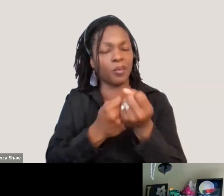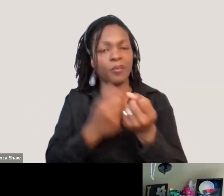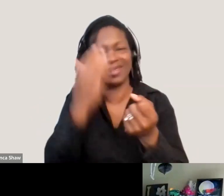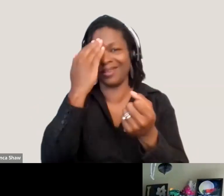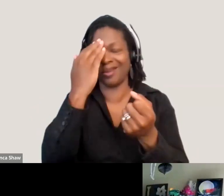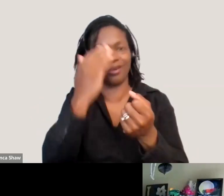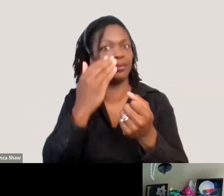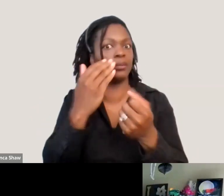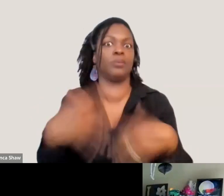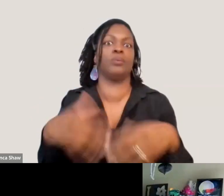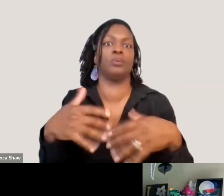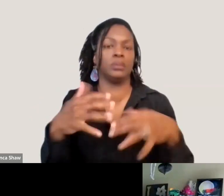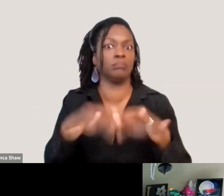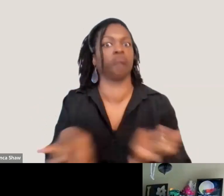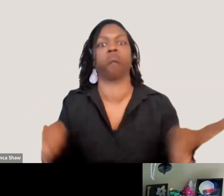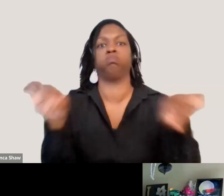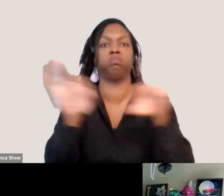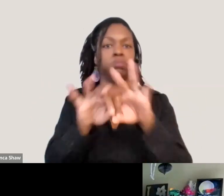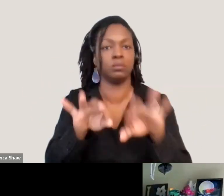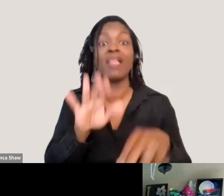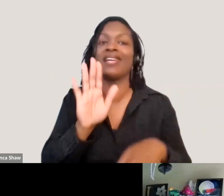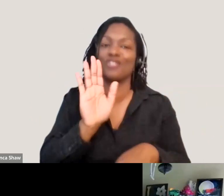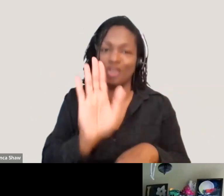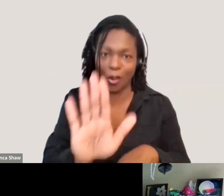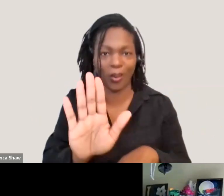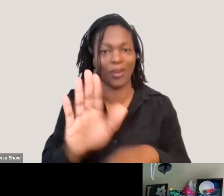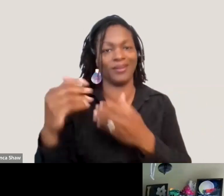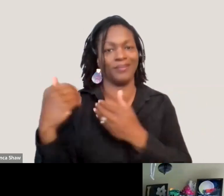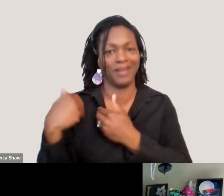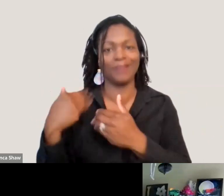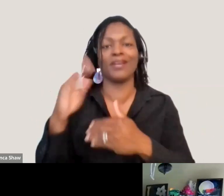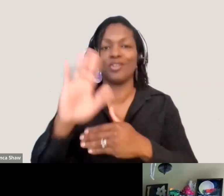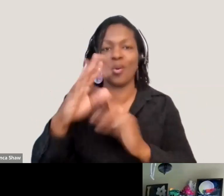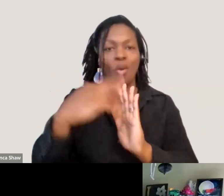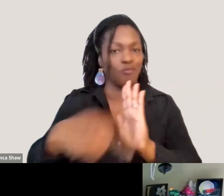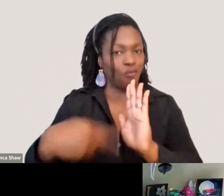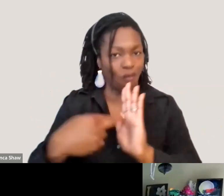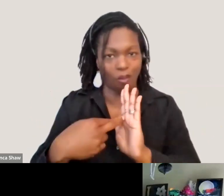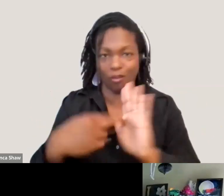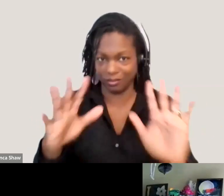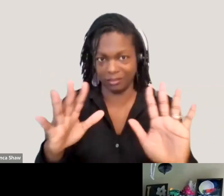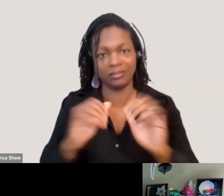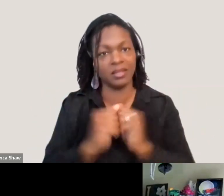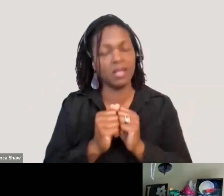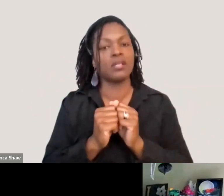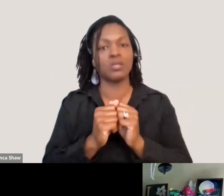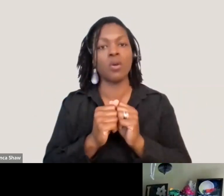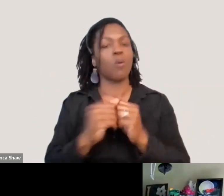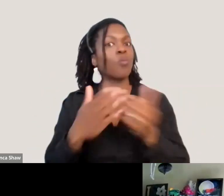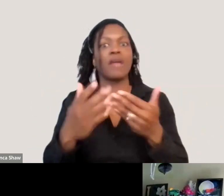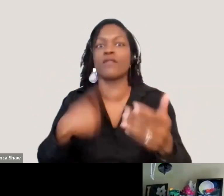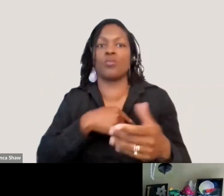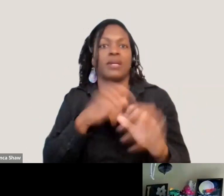that is your territory. And but whatever we can do to help expand the